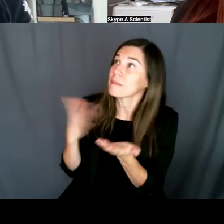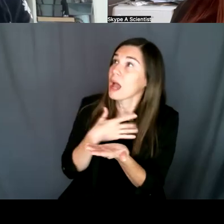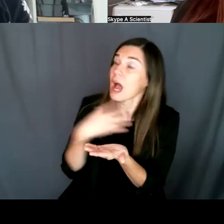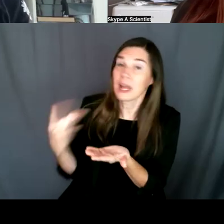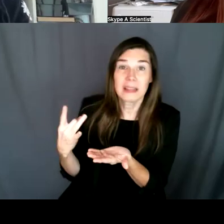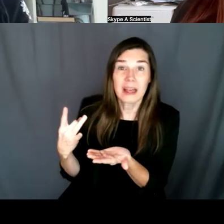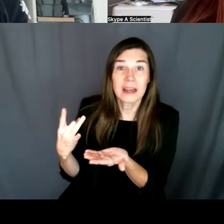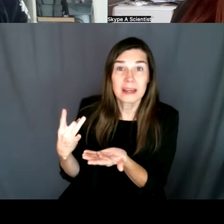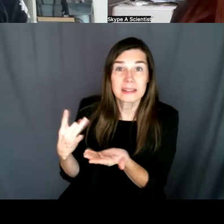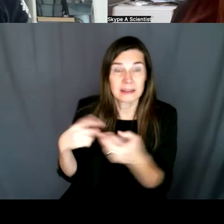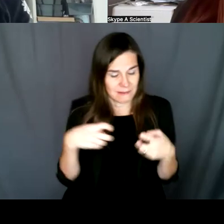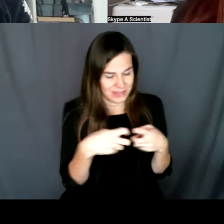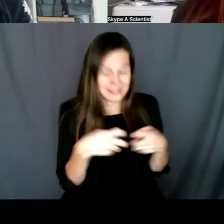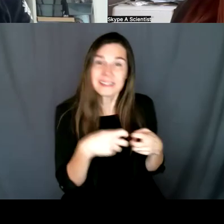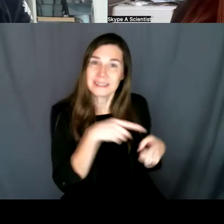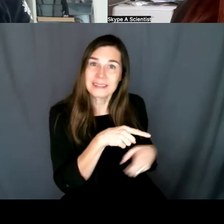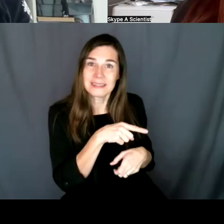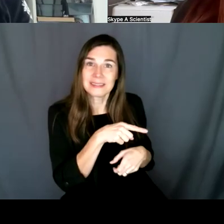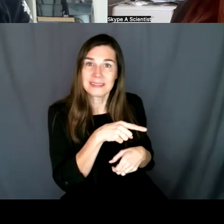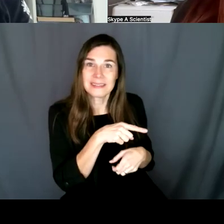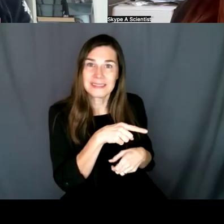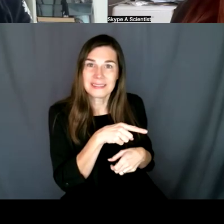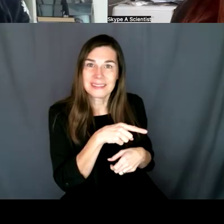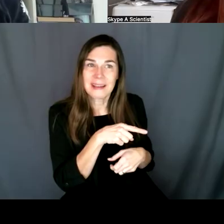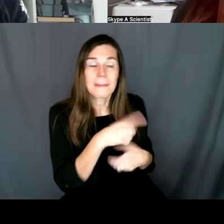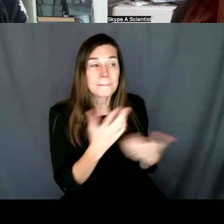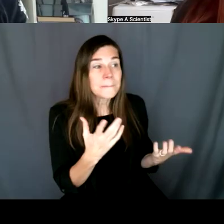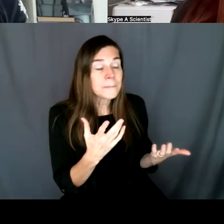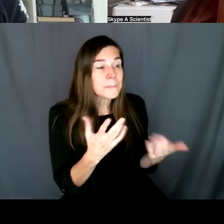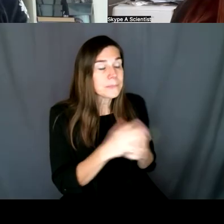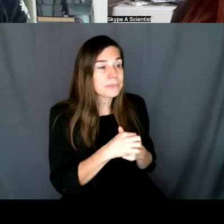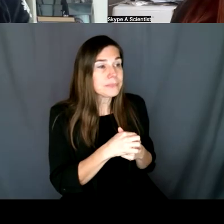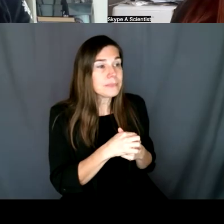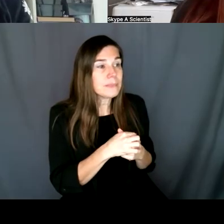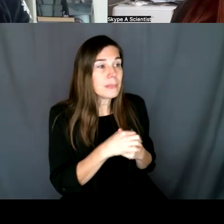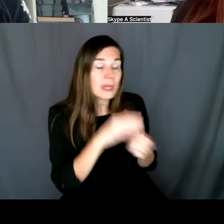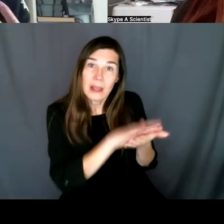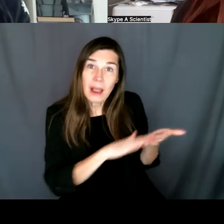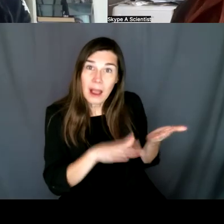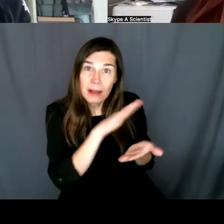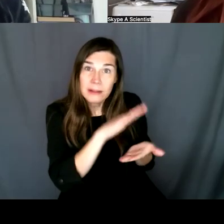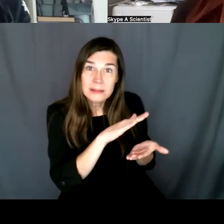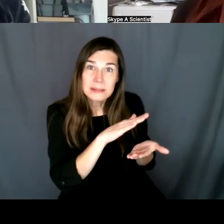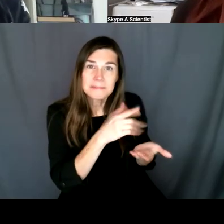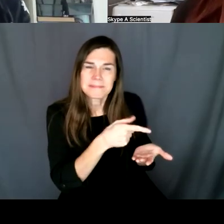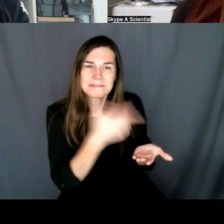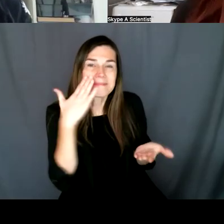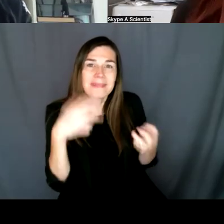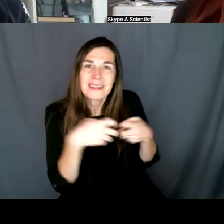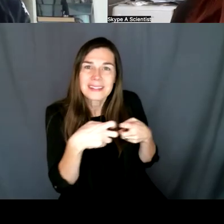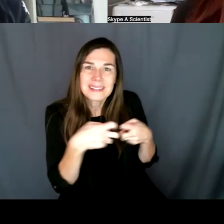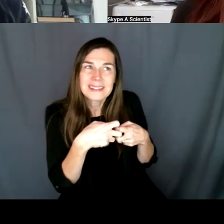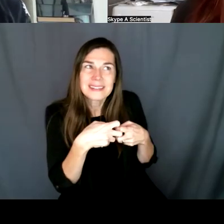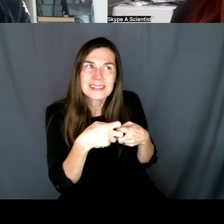reality of physics. And for a long time, also in college, I didn't know that being a physicist was